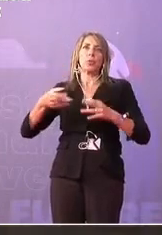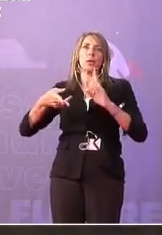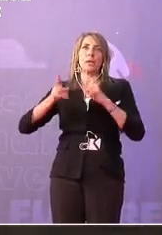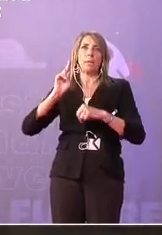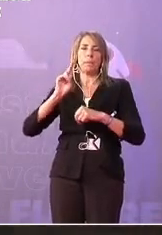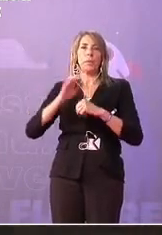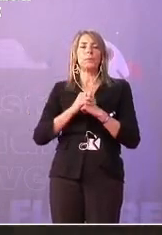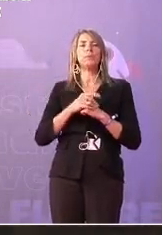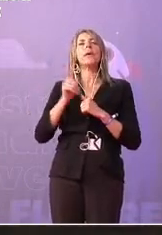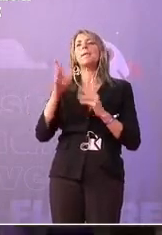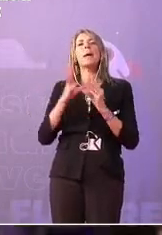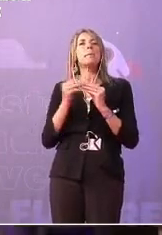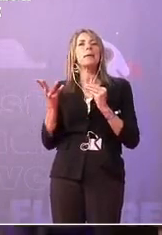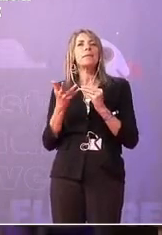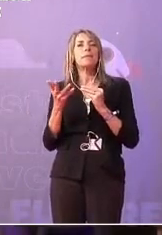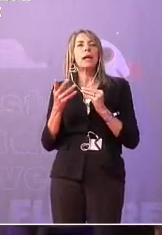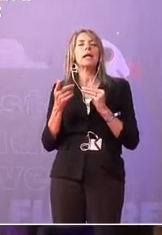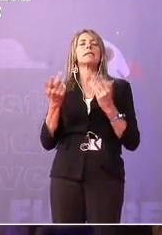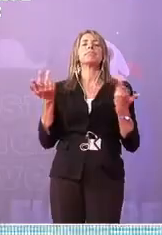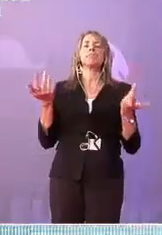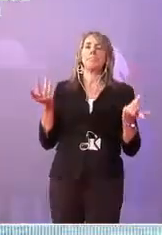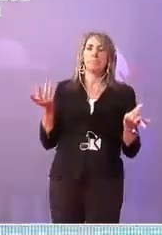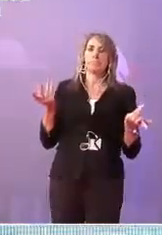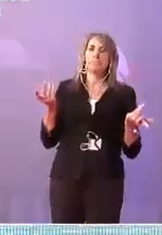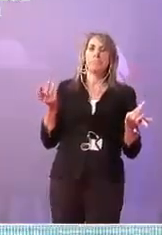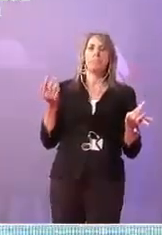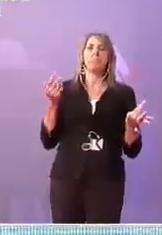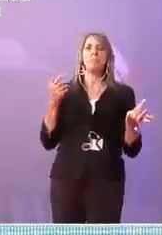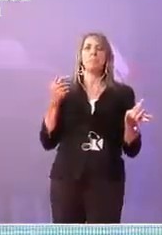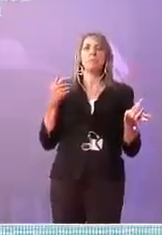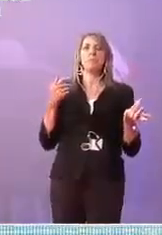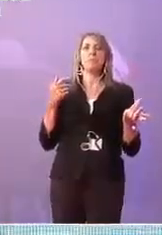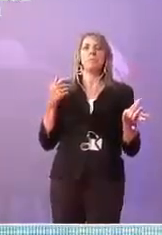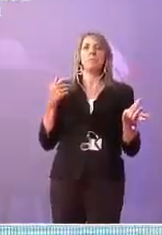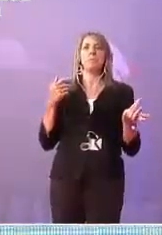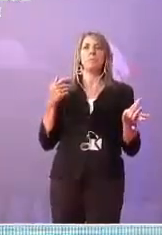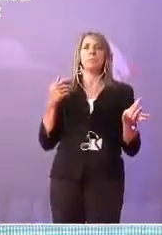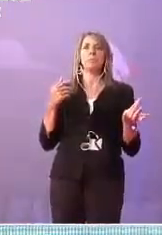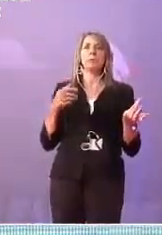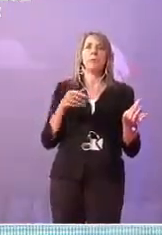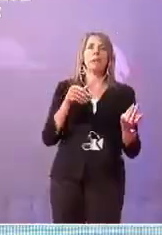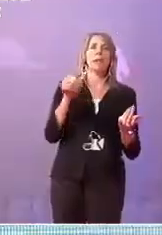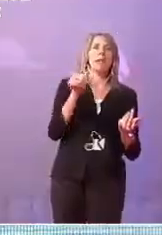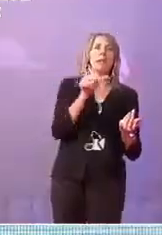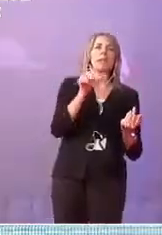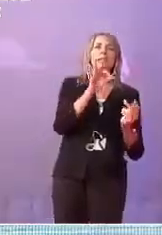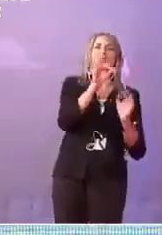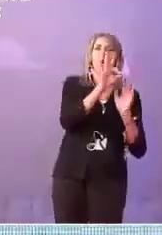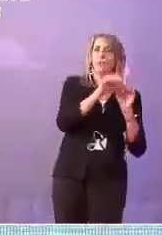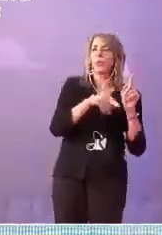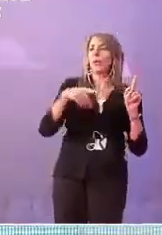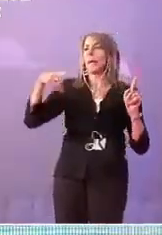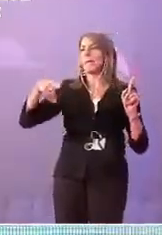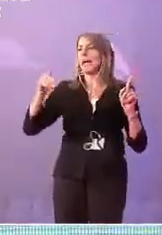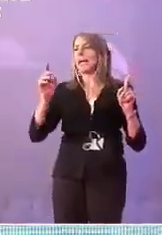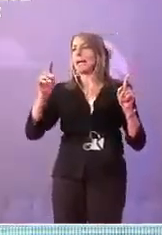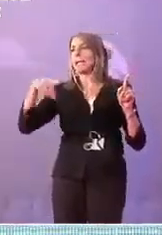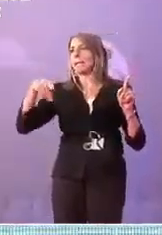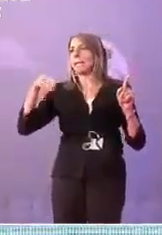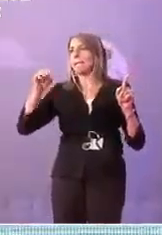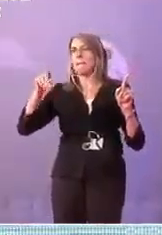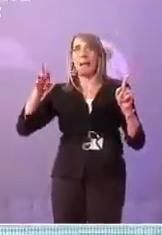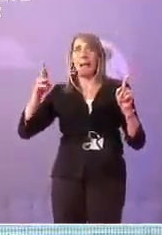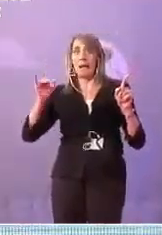and plug-and-play devices that enable data to the aircraft owners.